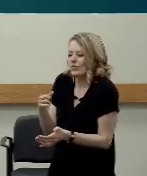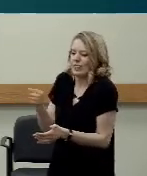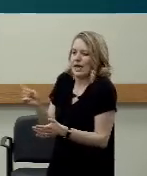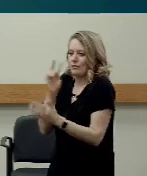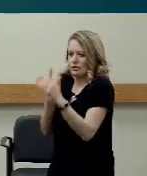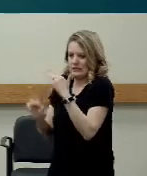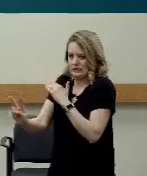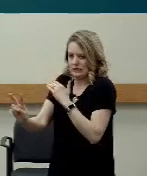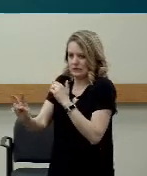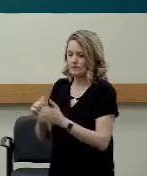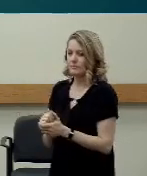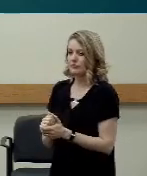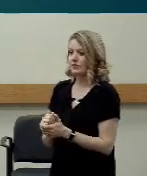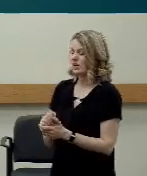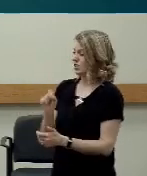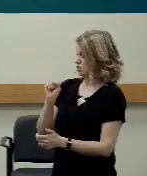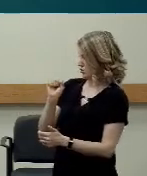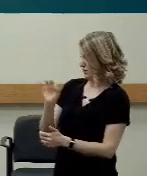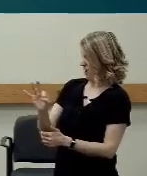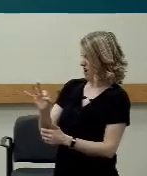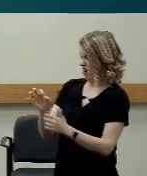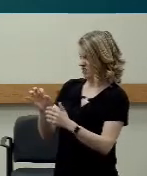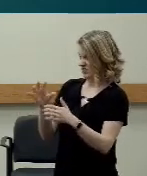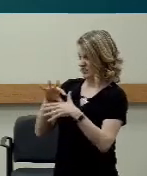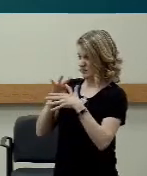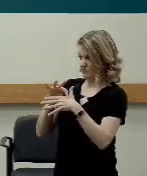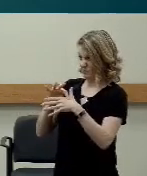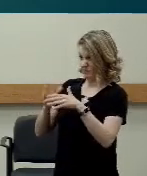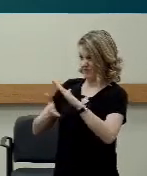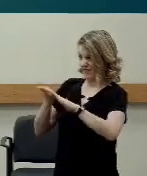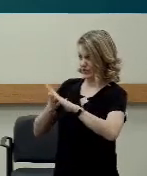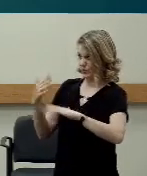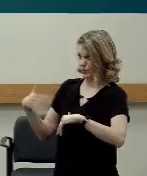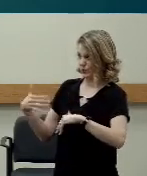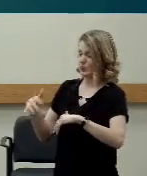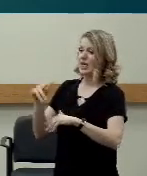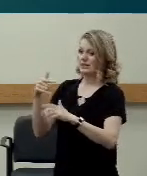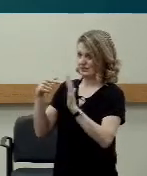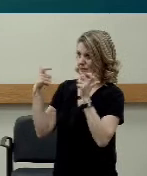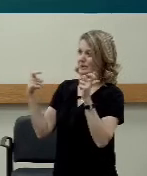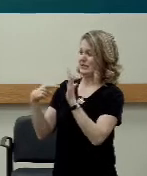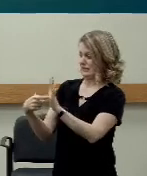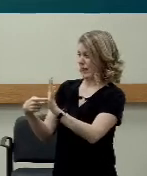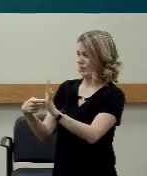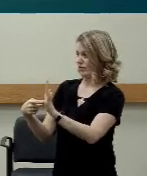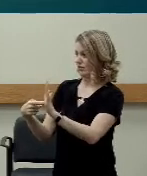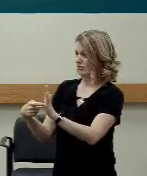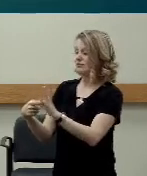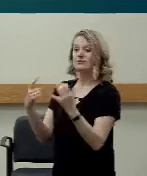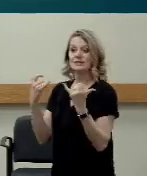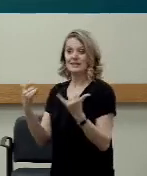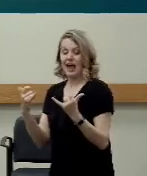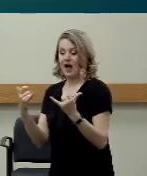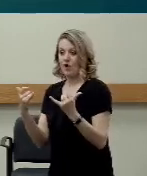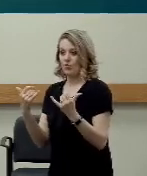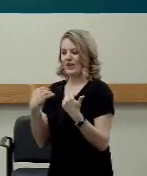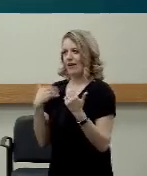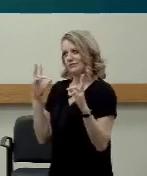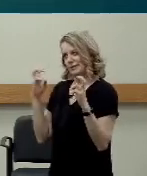The Smithfield plant in Sioux Falls serves as an example. We have the benefit, not saying